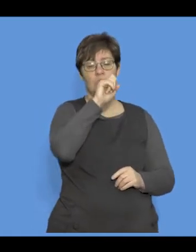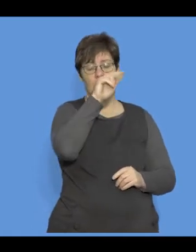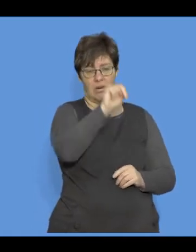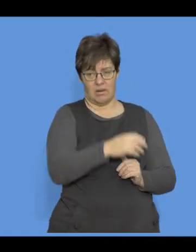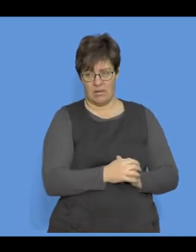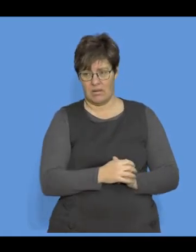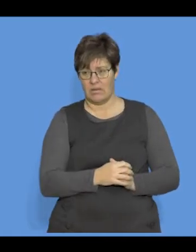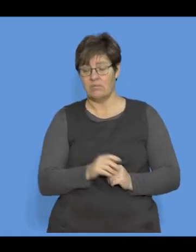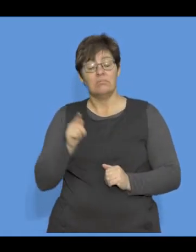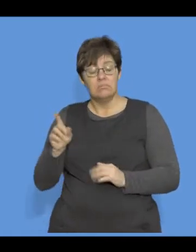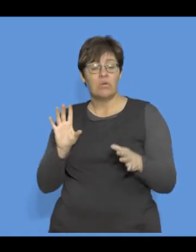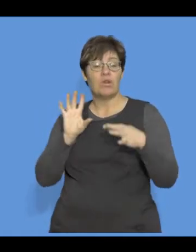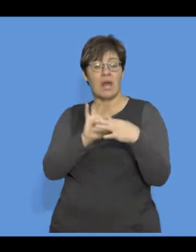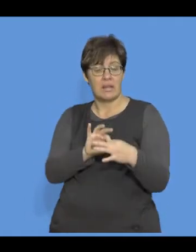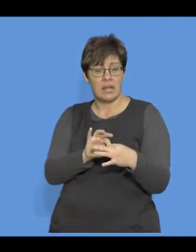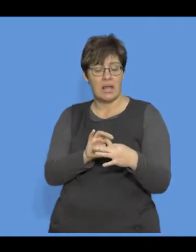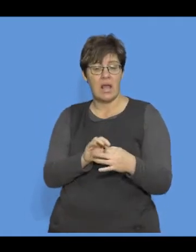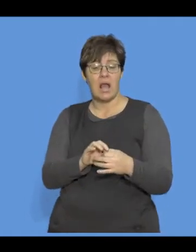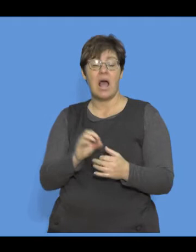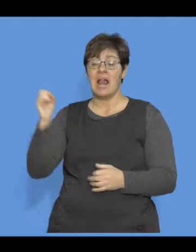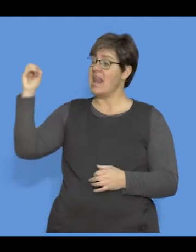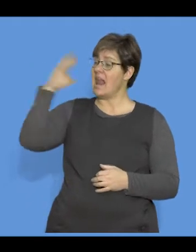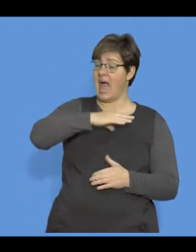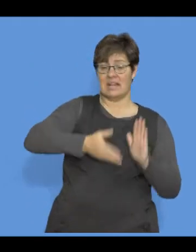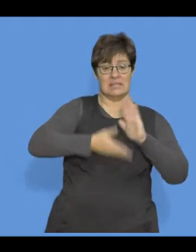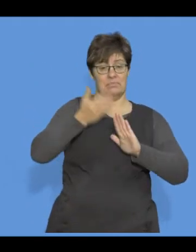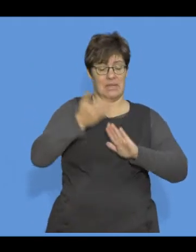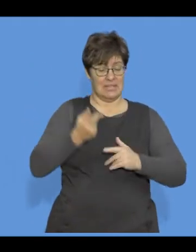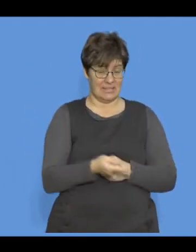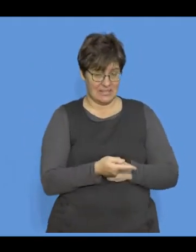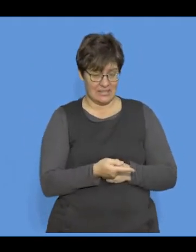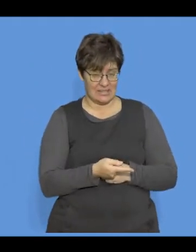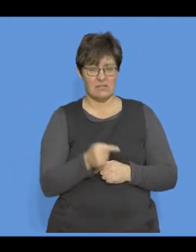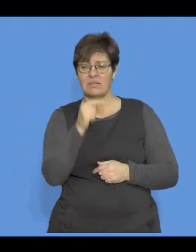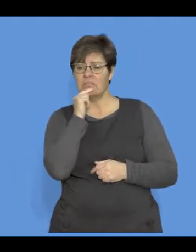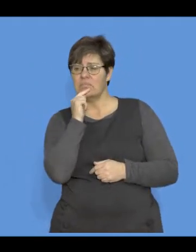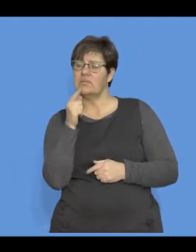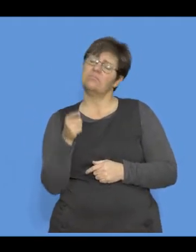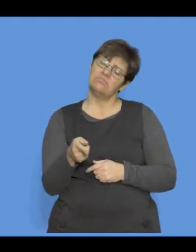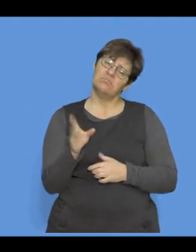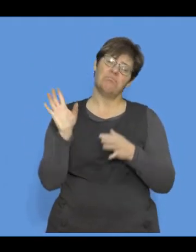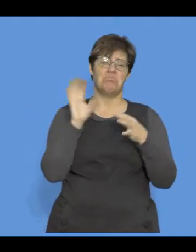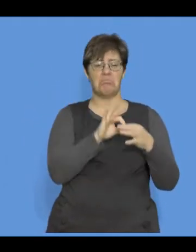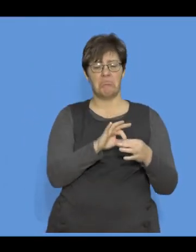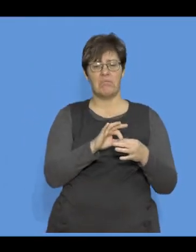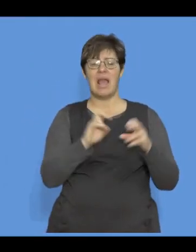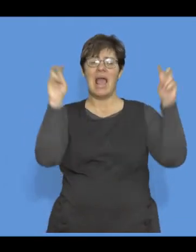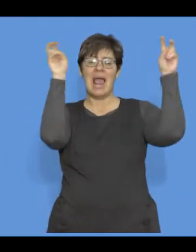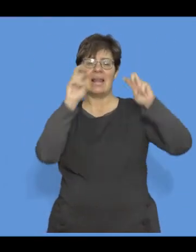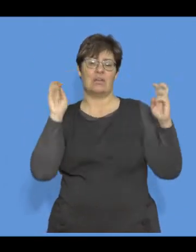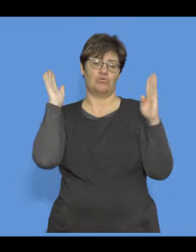This one relates to the speed of light, and we can work out this. It relates to electrostatics.